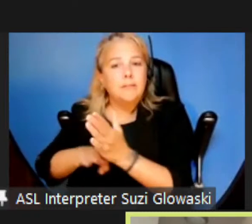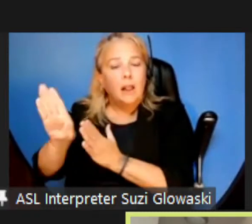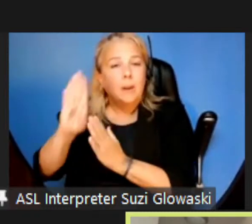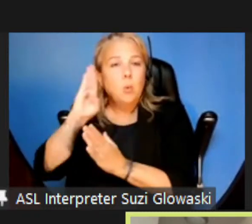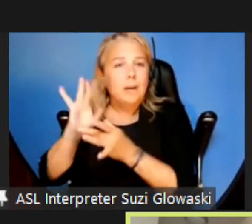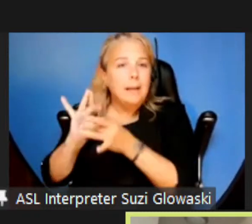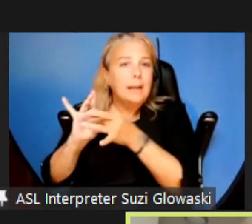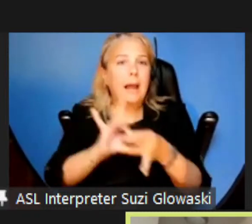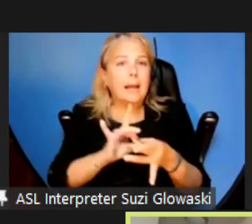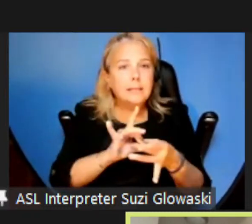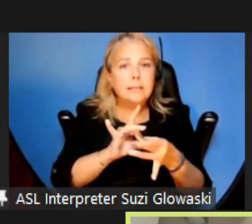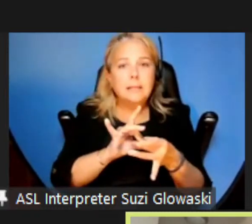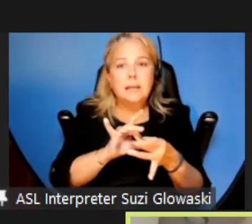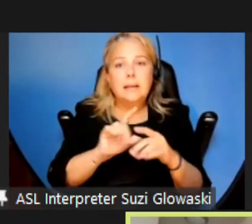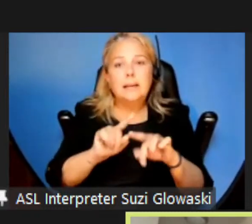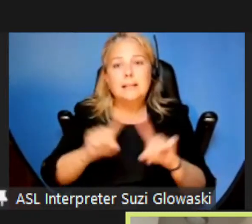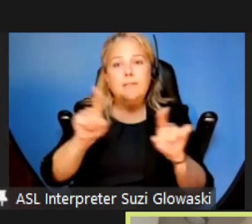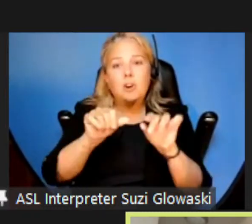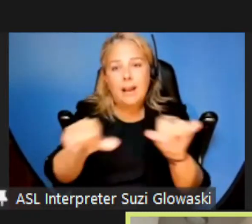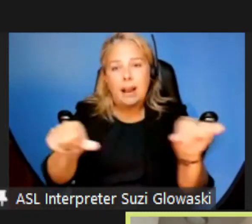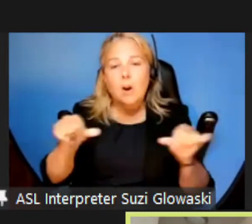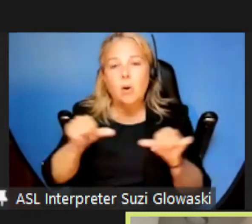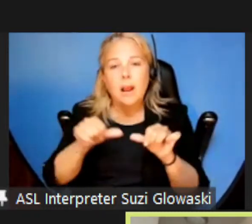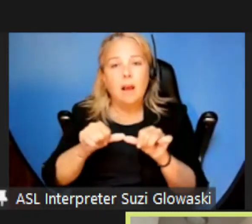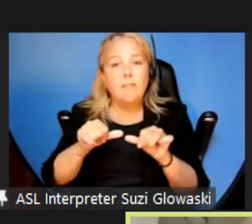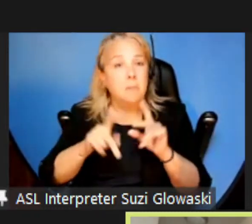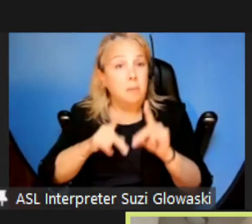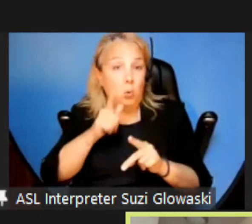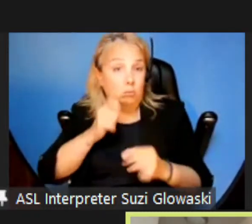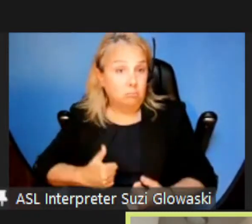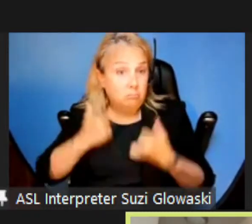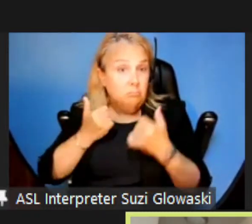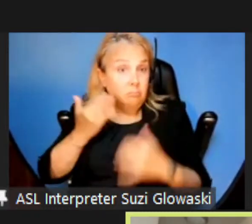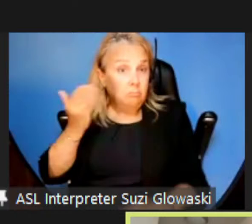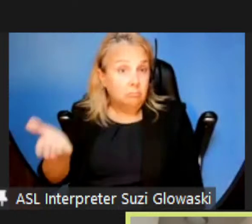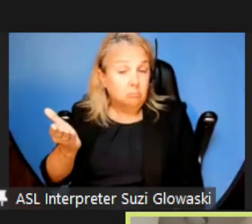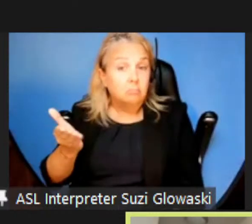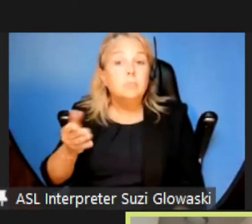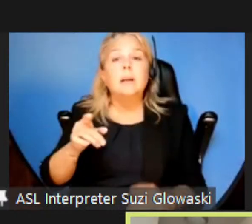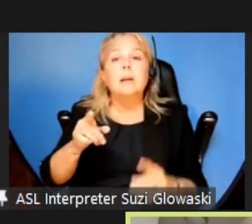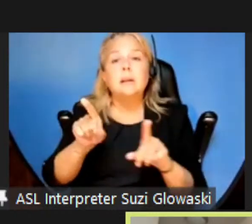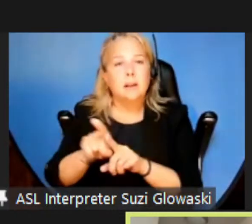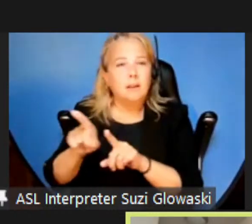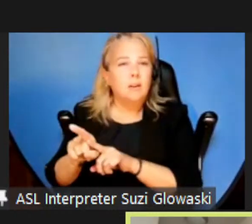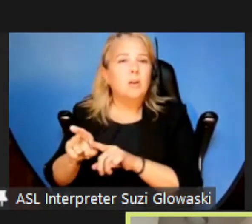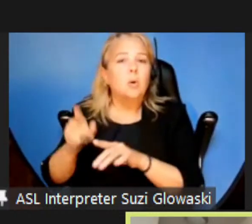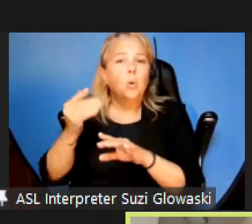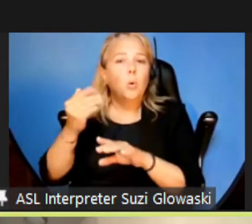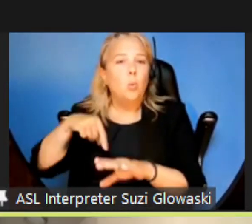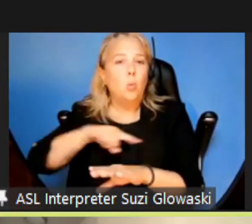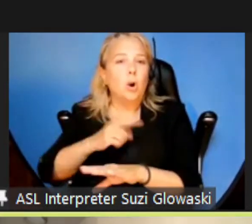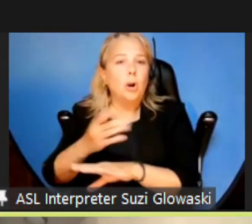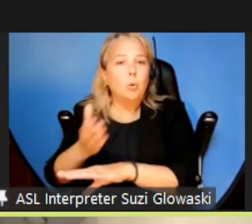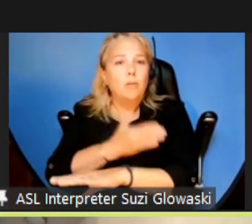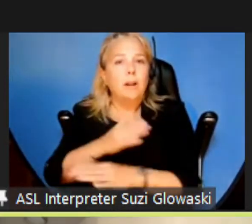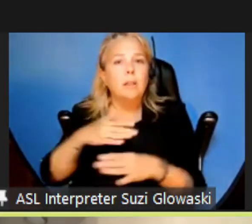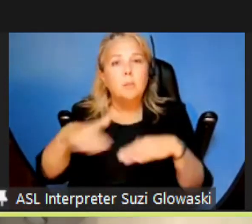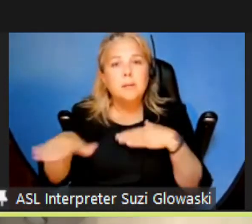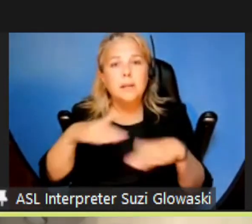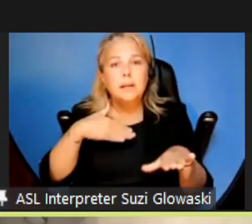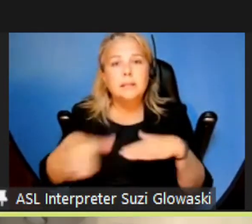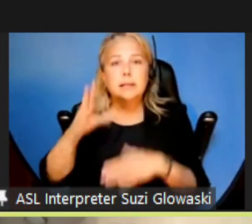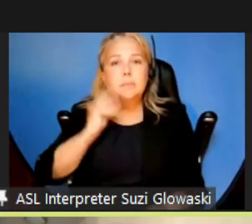a different area of residents as well, especially as we're improving the pedestrian experience and